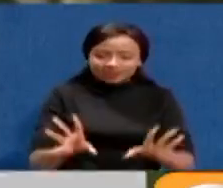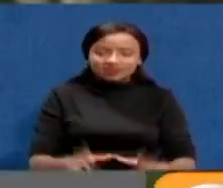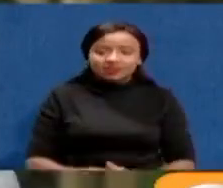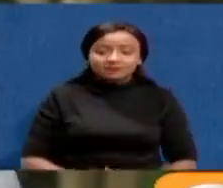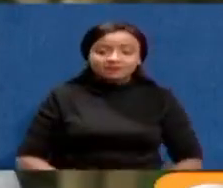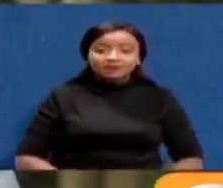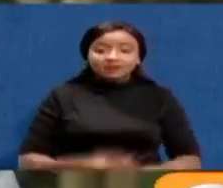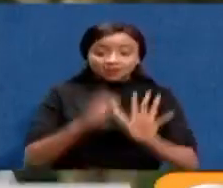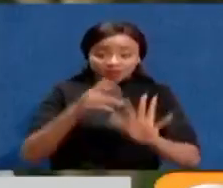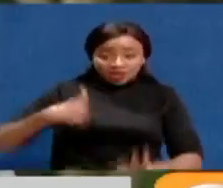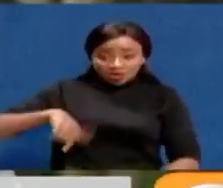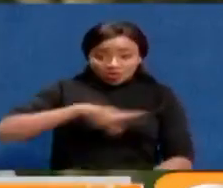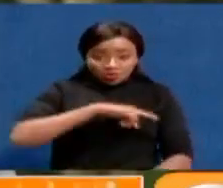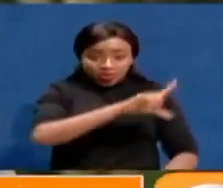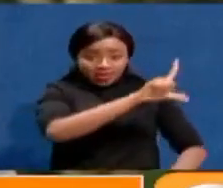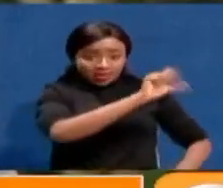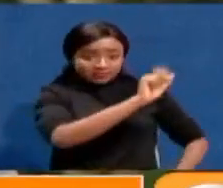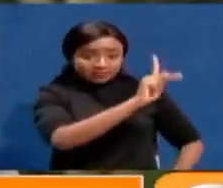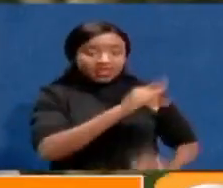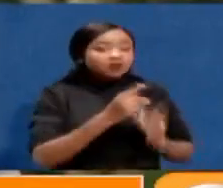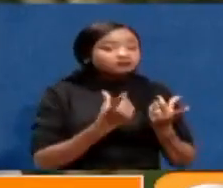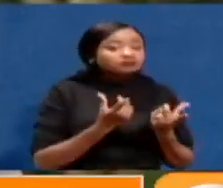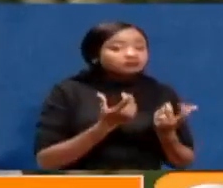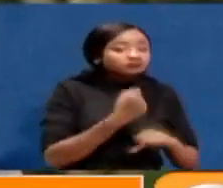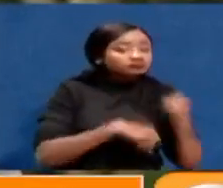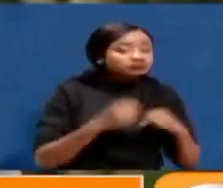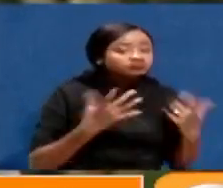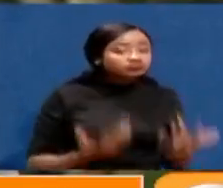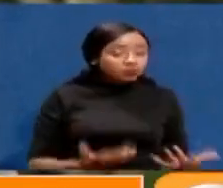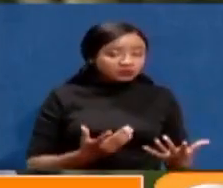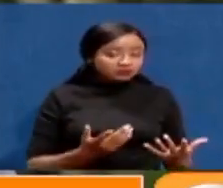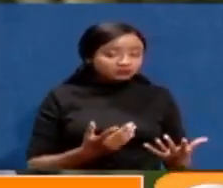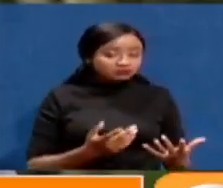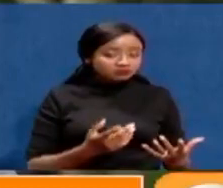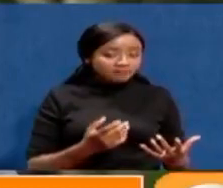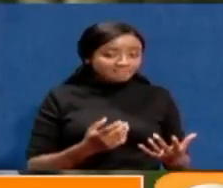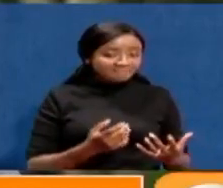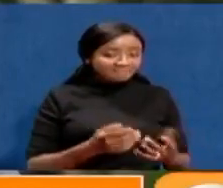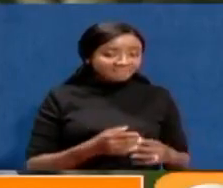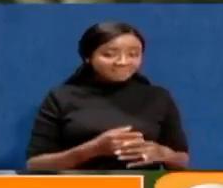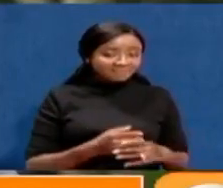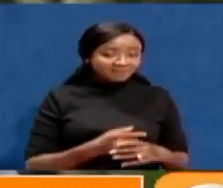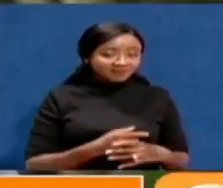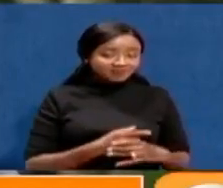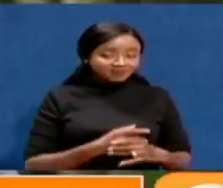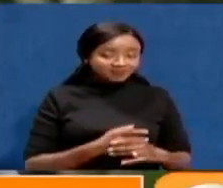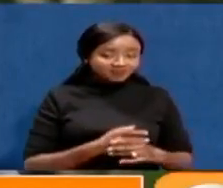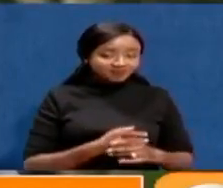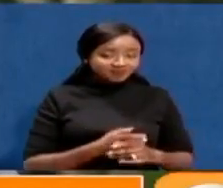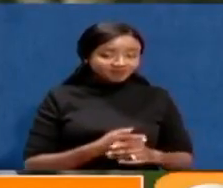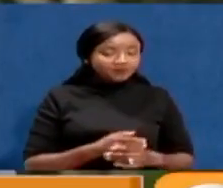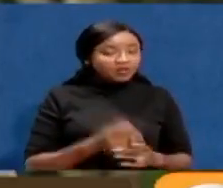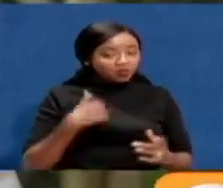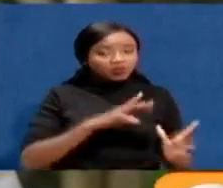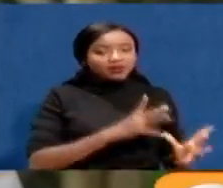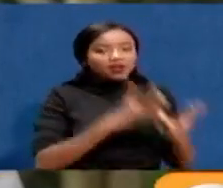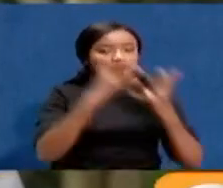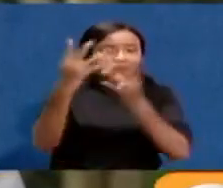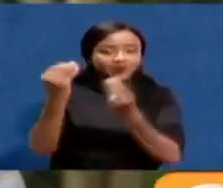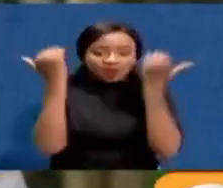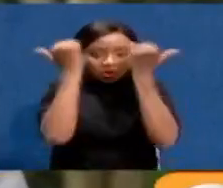What we will do as the Law Society of Kenya, should that decision be sought to be implemented, will be to move to